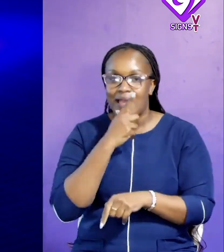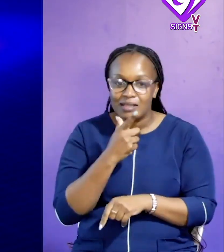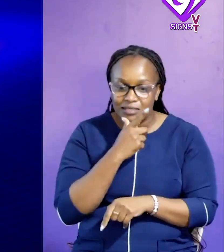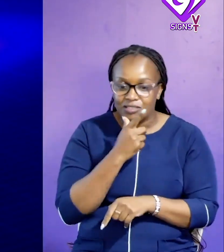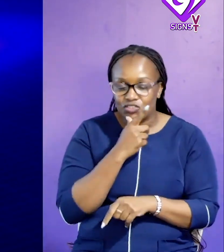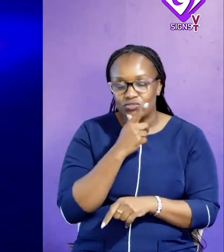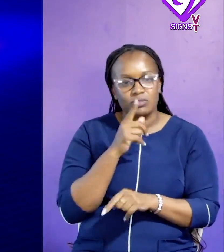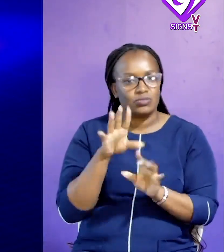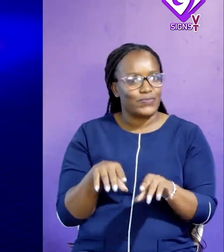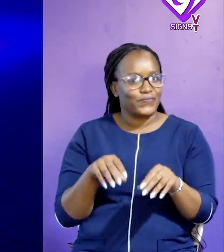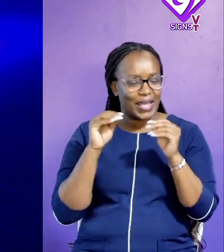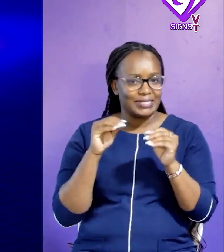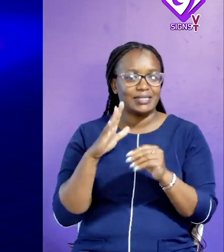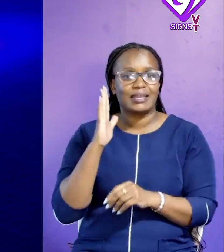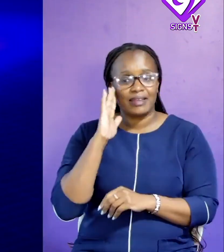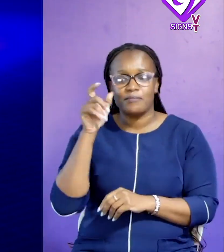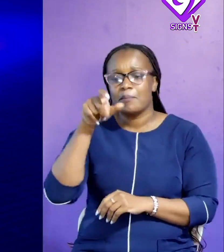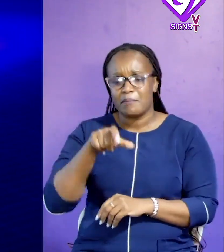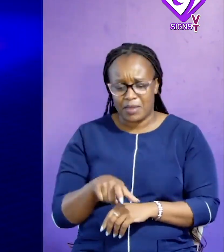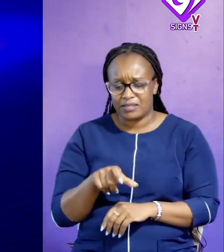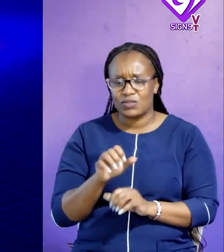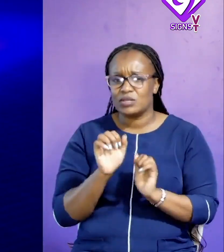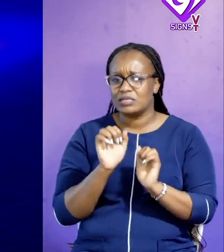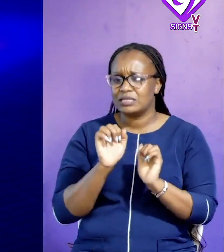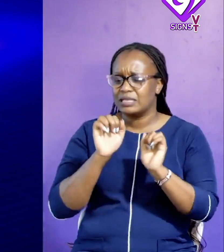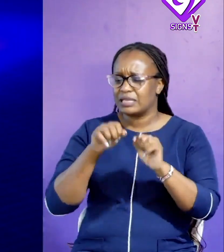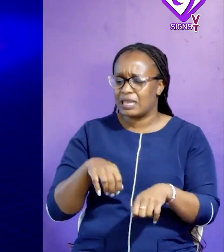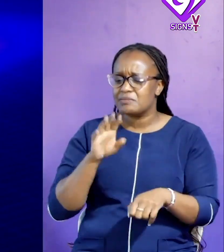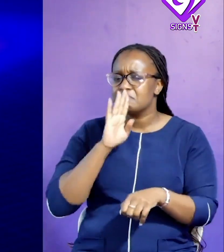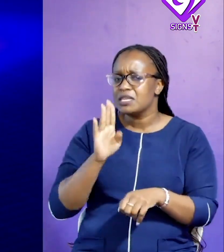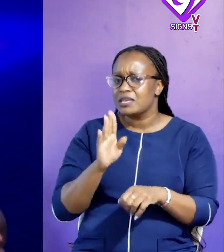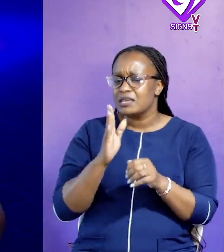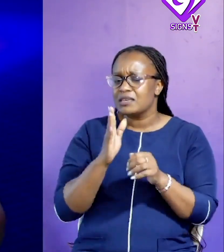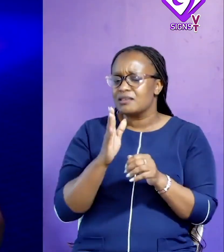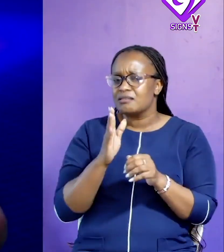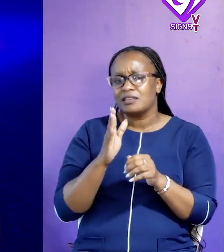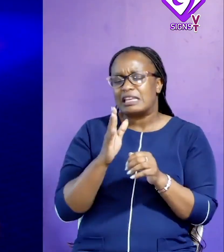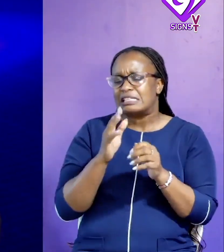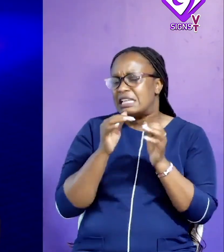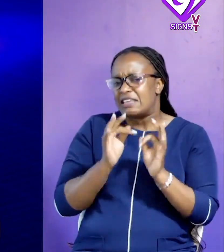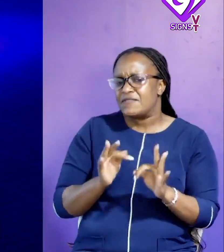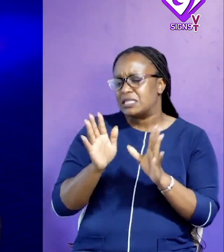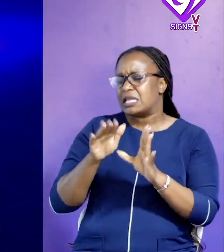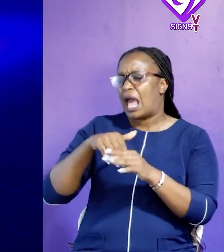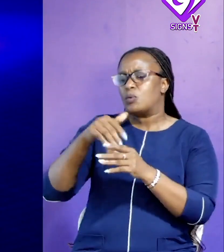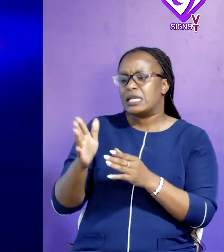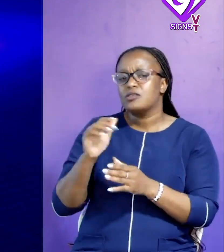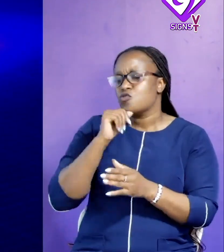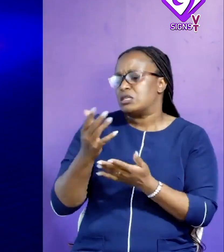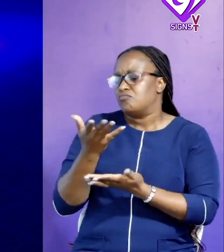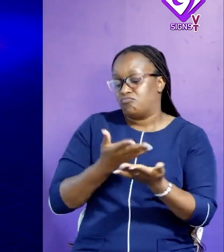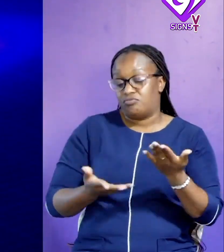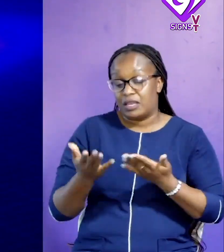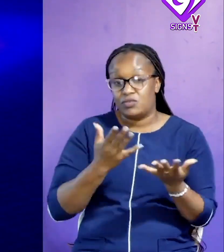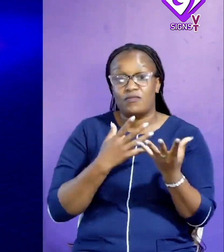lunch. Unapata the deaf person anakuwa ni kama ako outside you people, and you have gone for